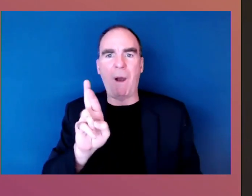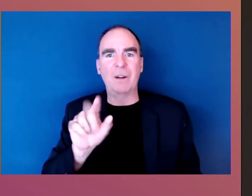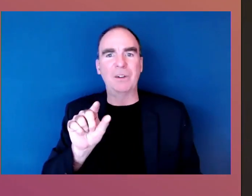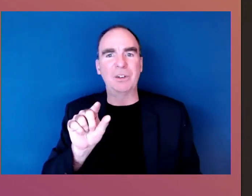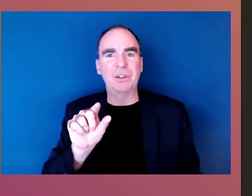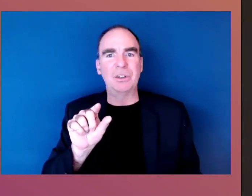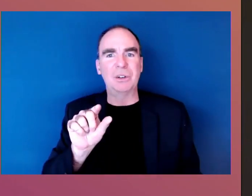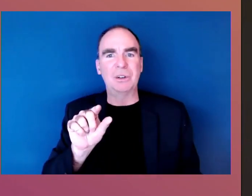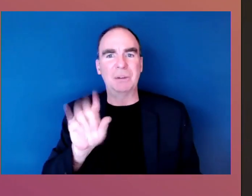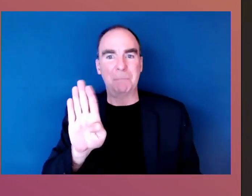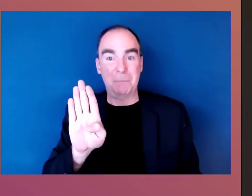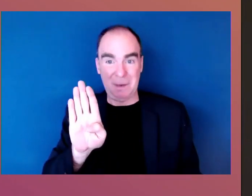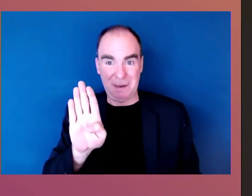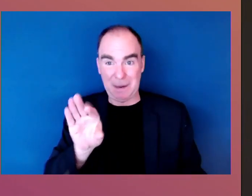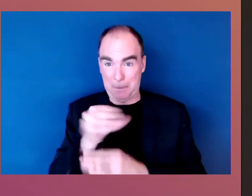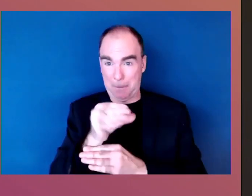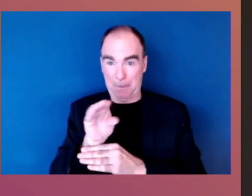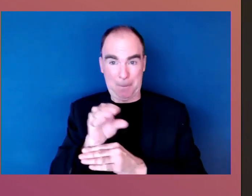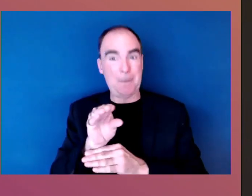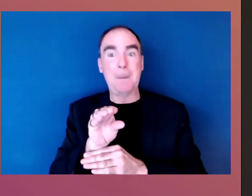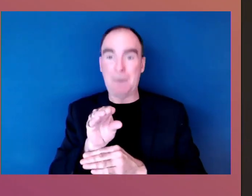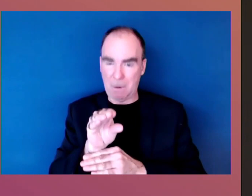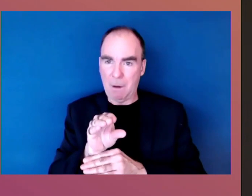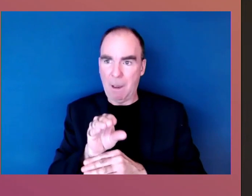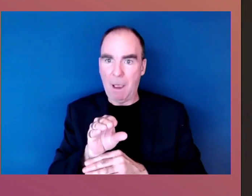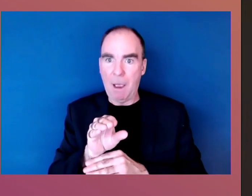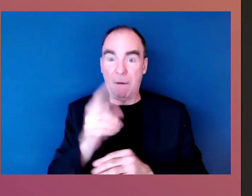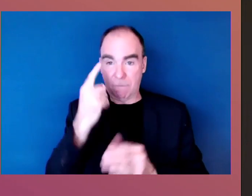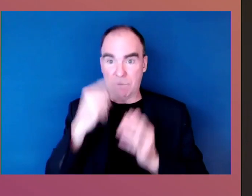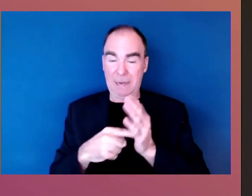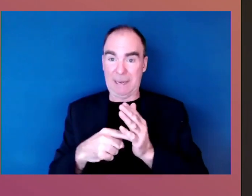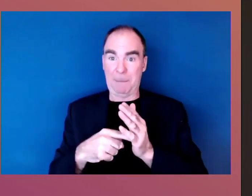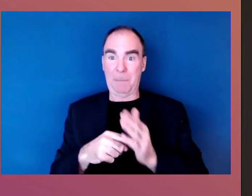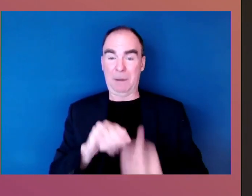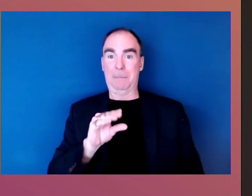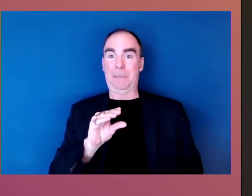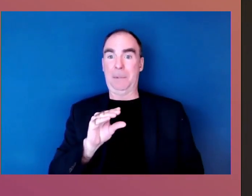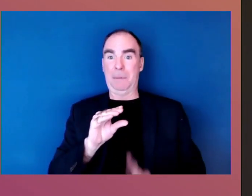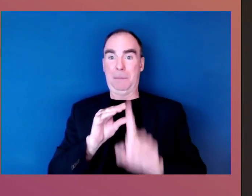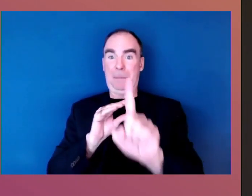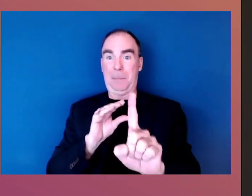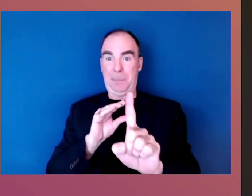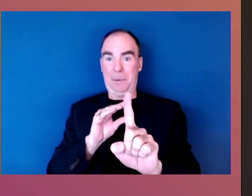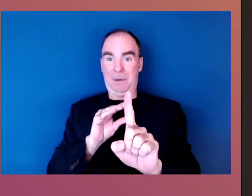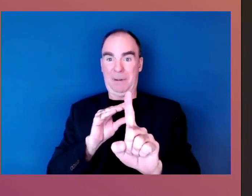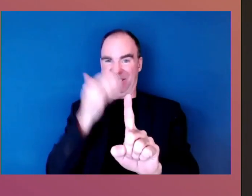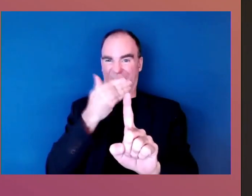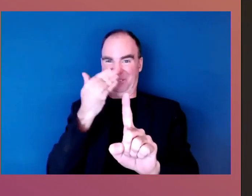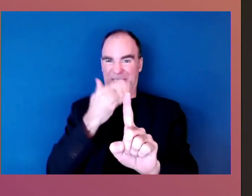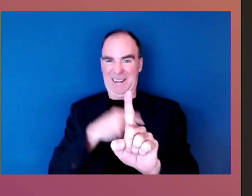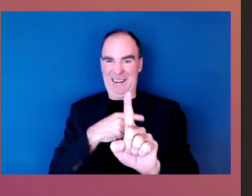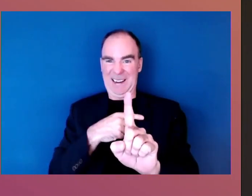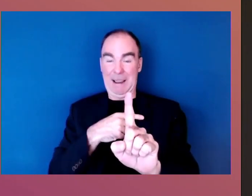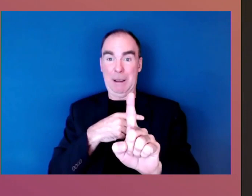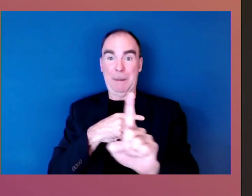Our robot first recognizes a person who is waiting at the end of the queue, then follows the